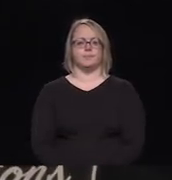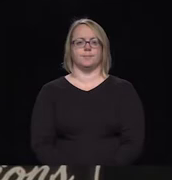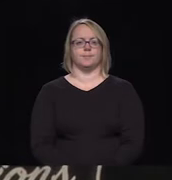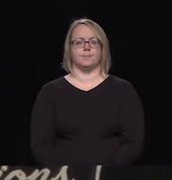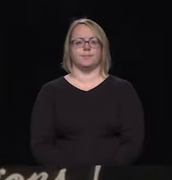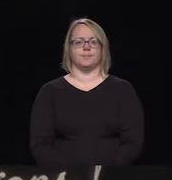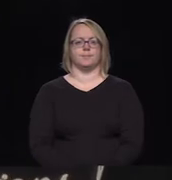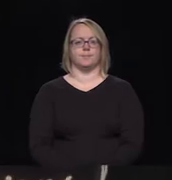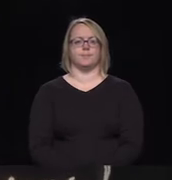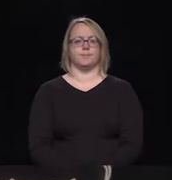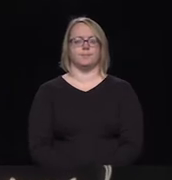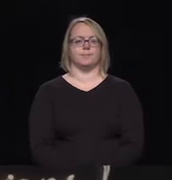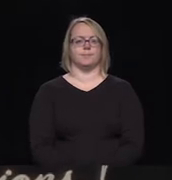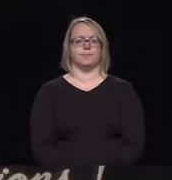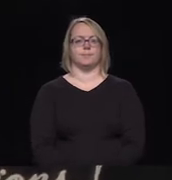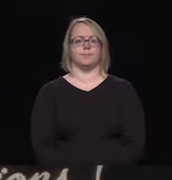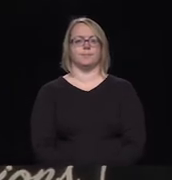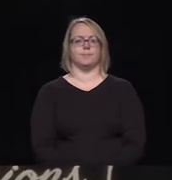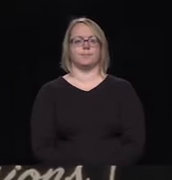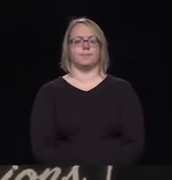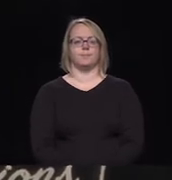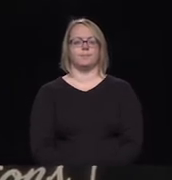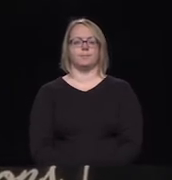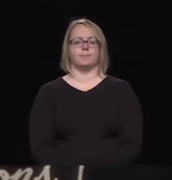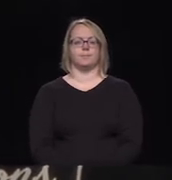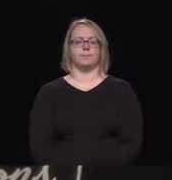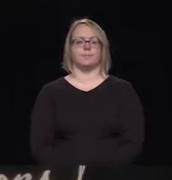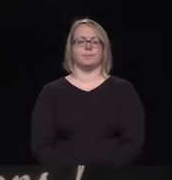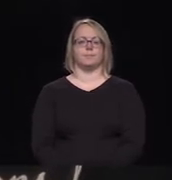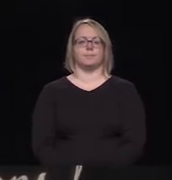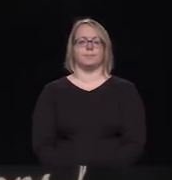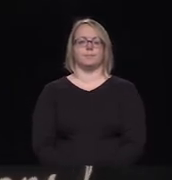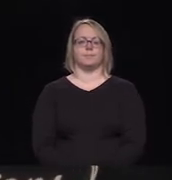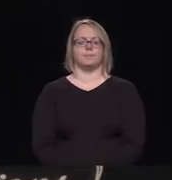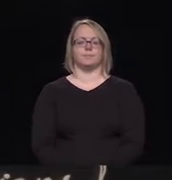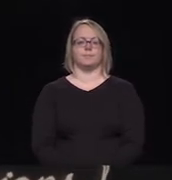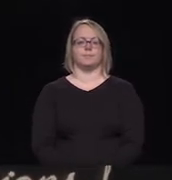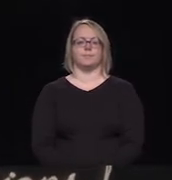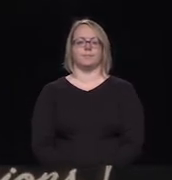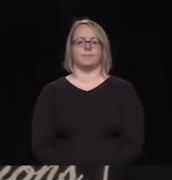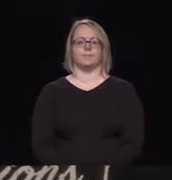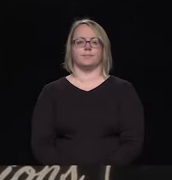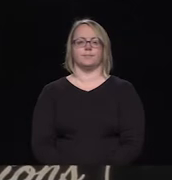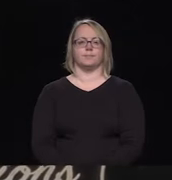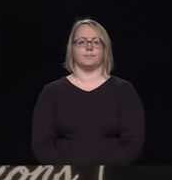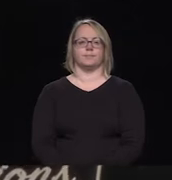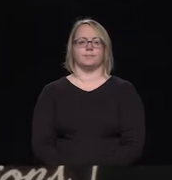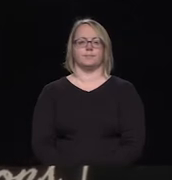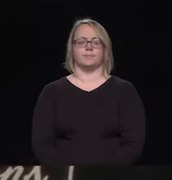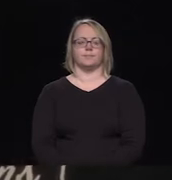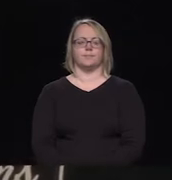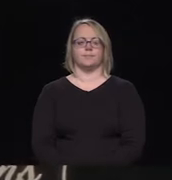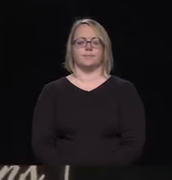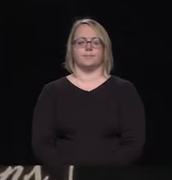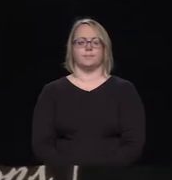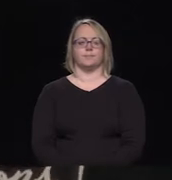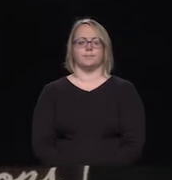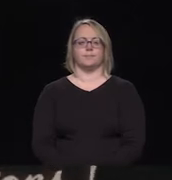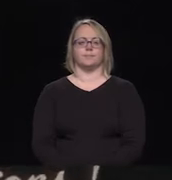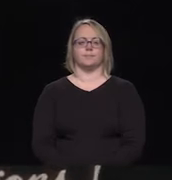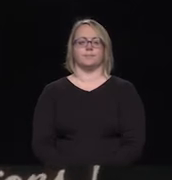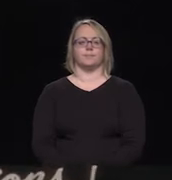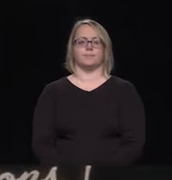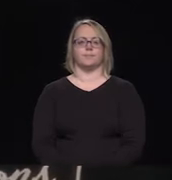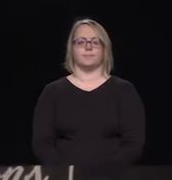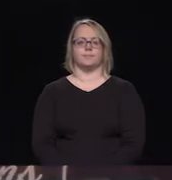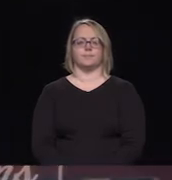your lines are getting thicker or if the paint's getting clumpy, it's time to reshape your brush. You can use your finger or you can use